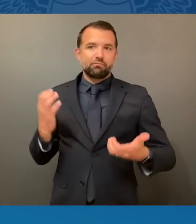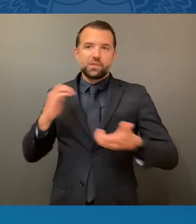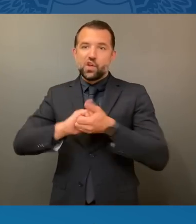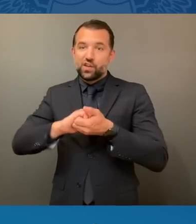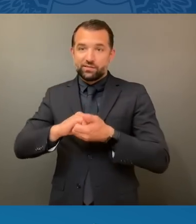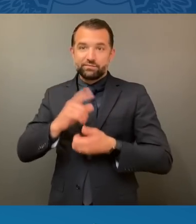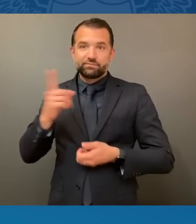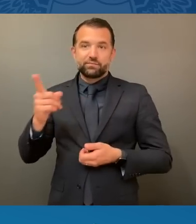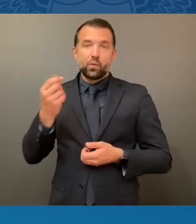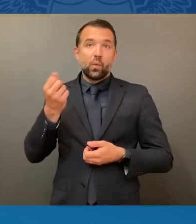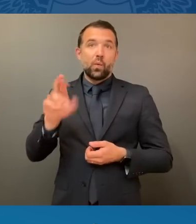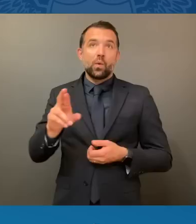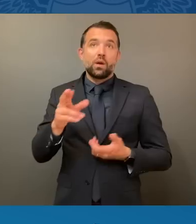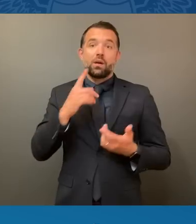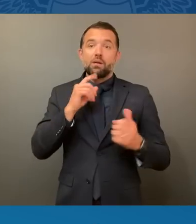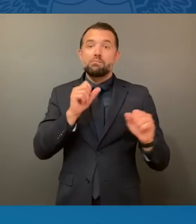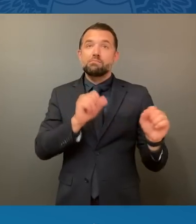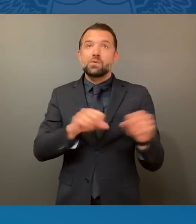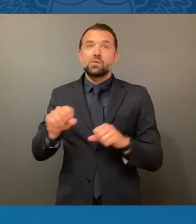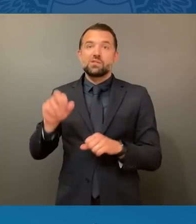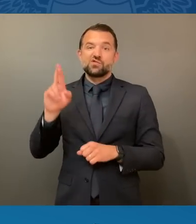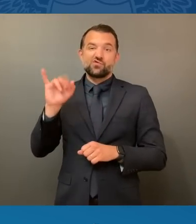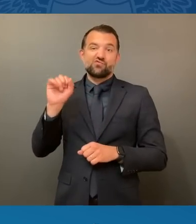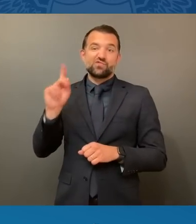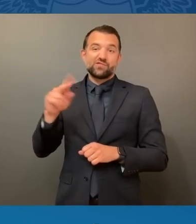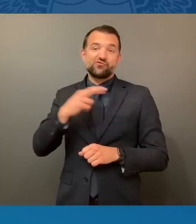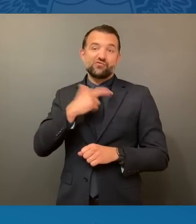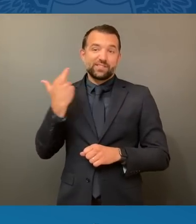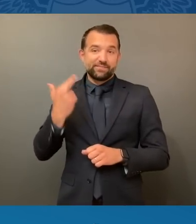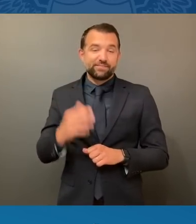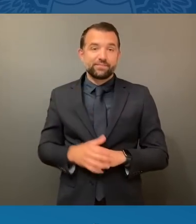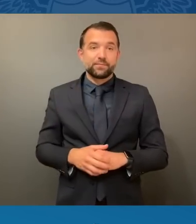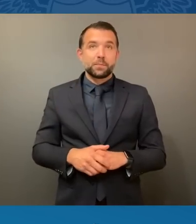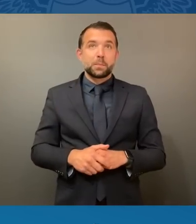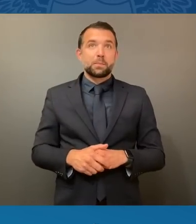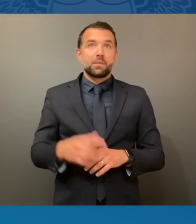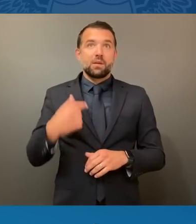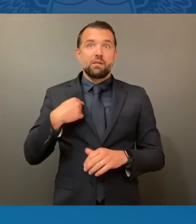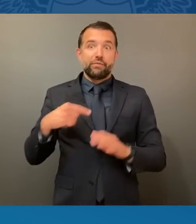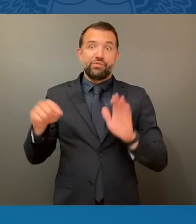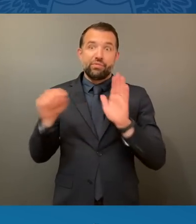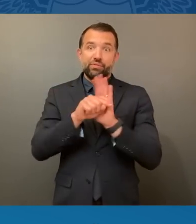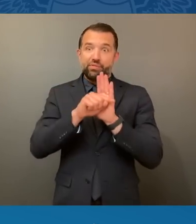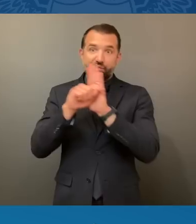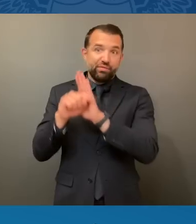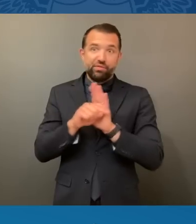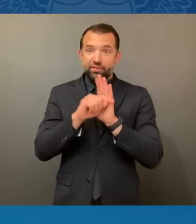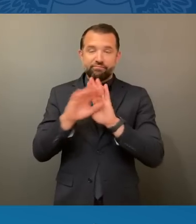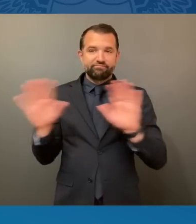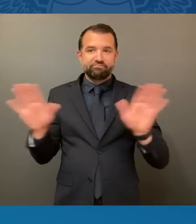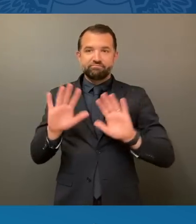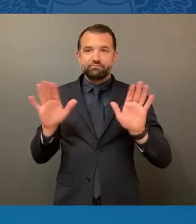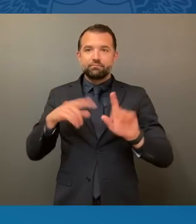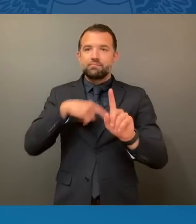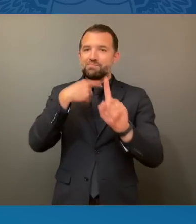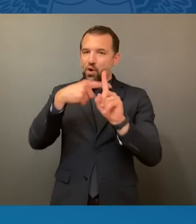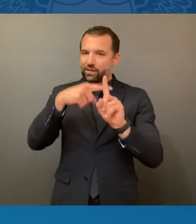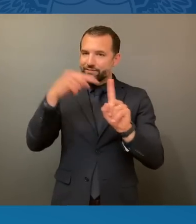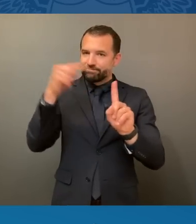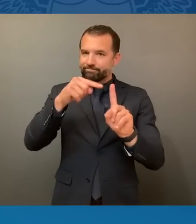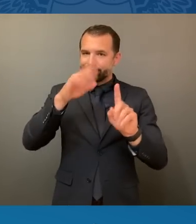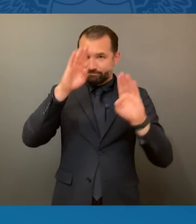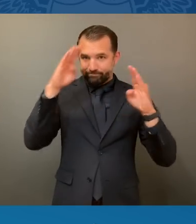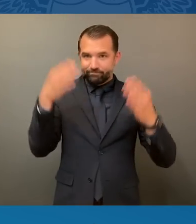Well, I like going with Opportunity. the opportunity. Say less. And exactly. Exactly. Understanding